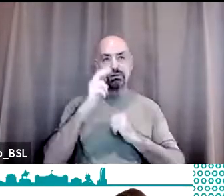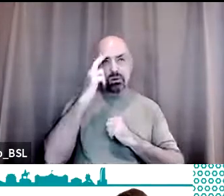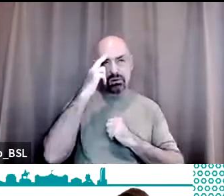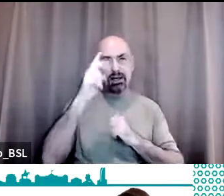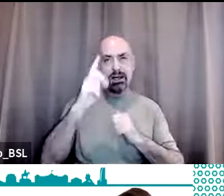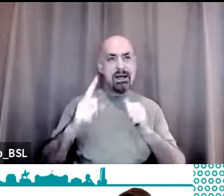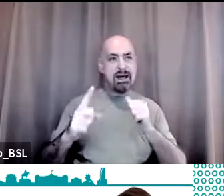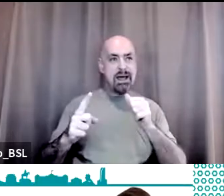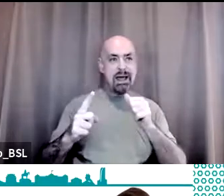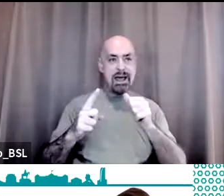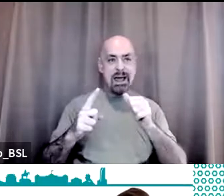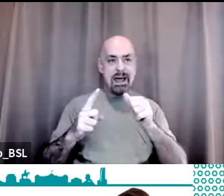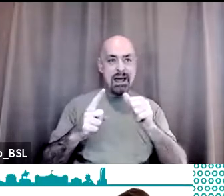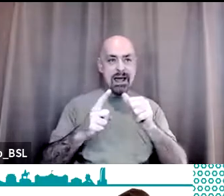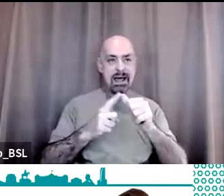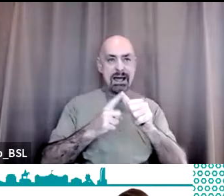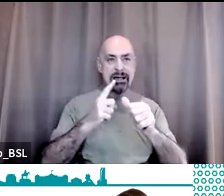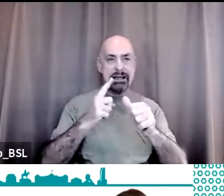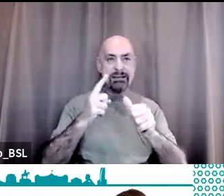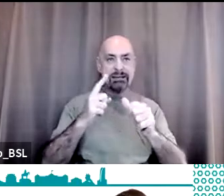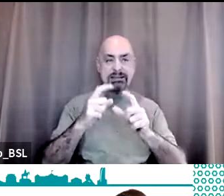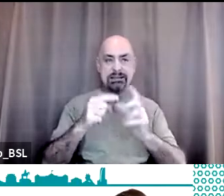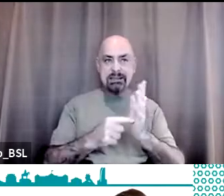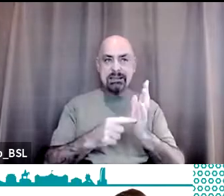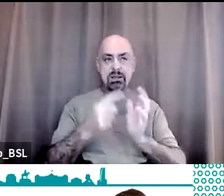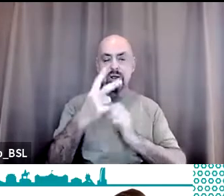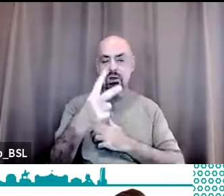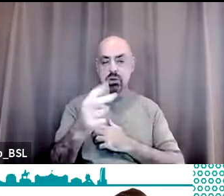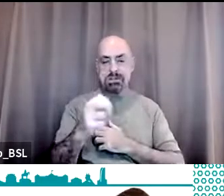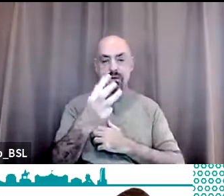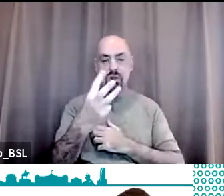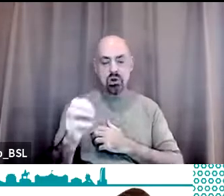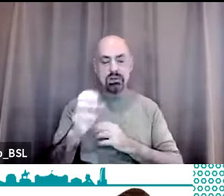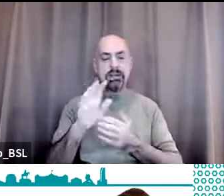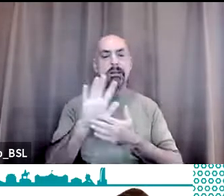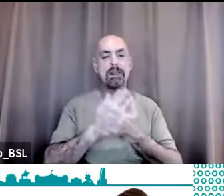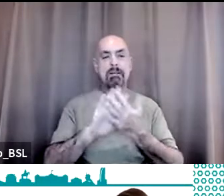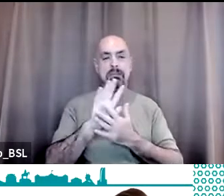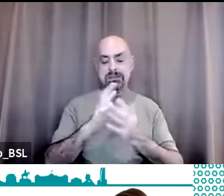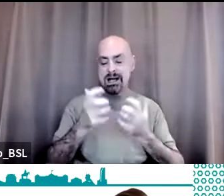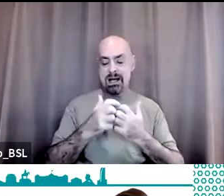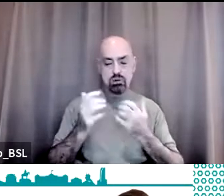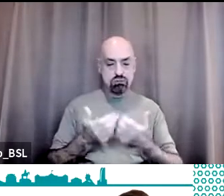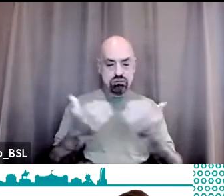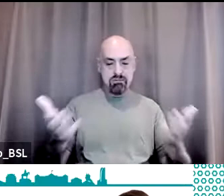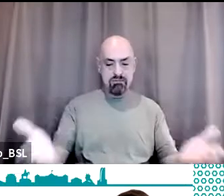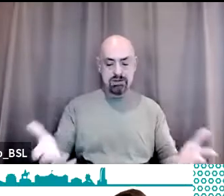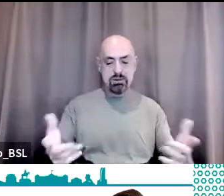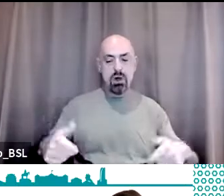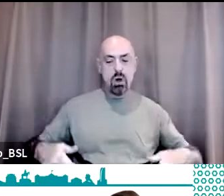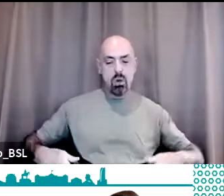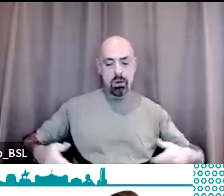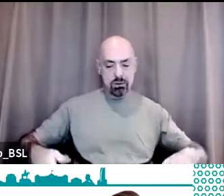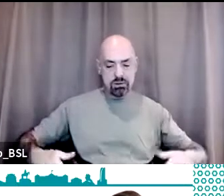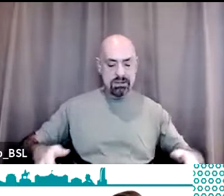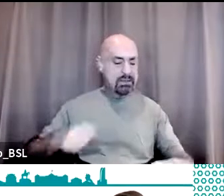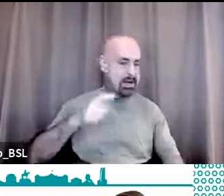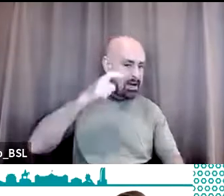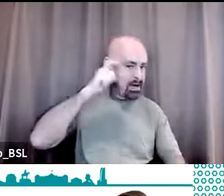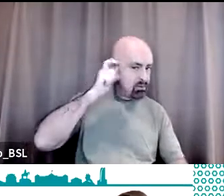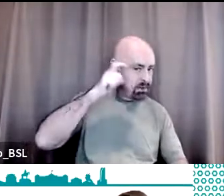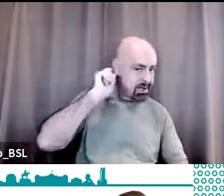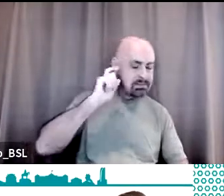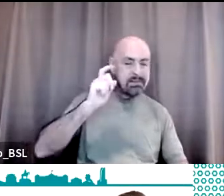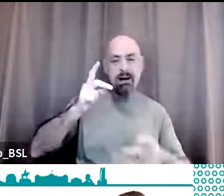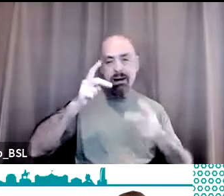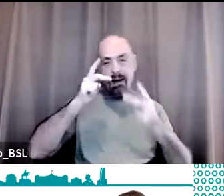UK aid-funded investment looking at how we can get life-changing assistive technologies like wheelchairs, hearing aids, eyeglasses